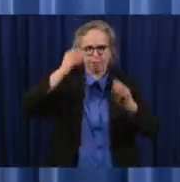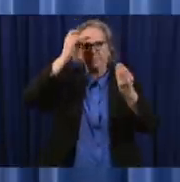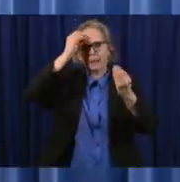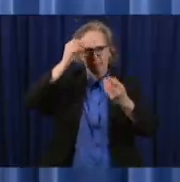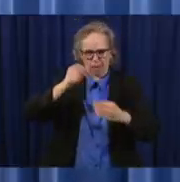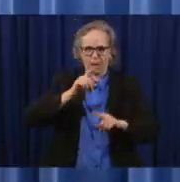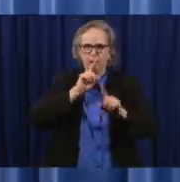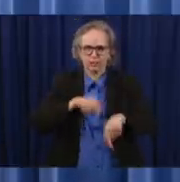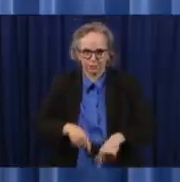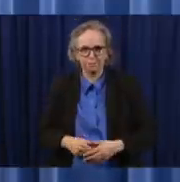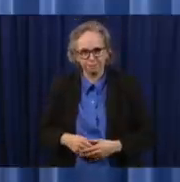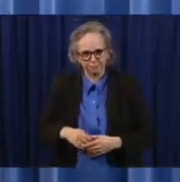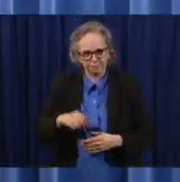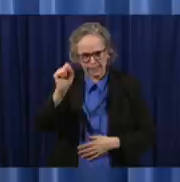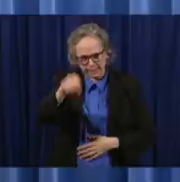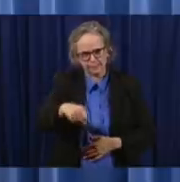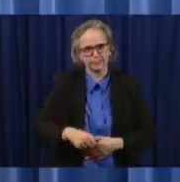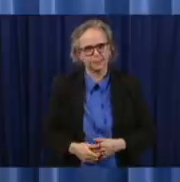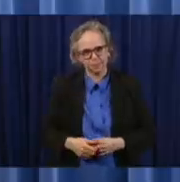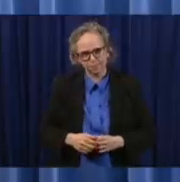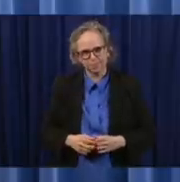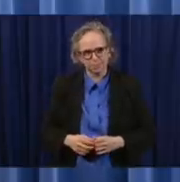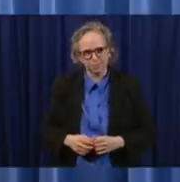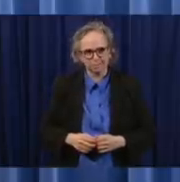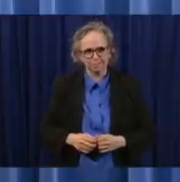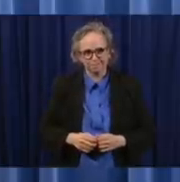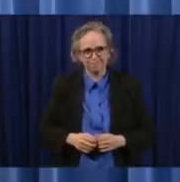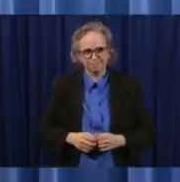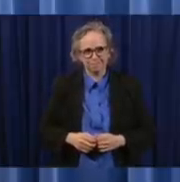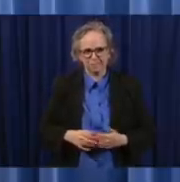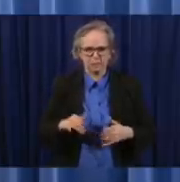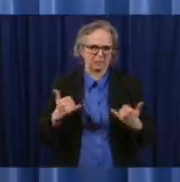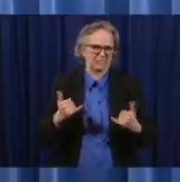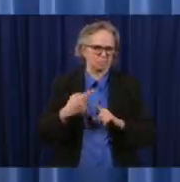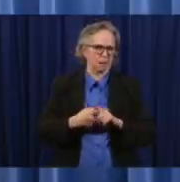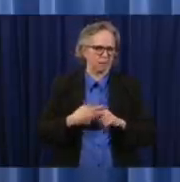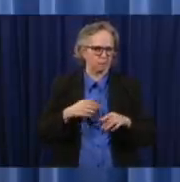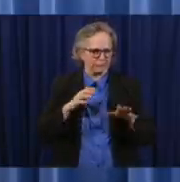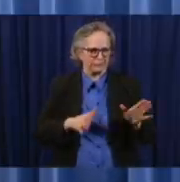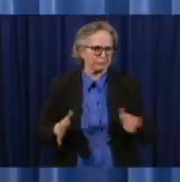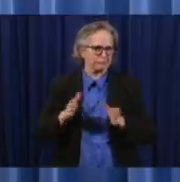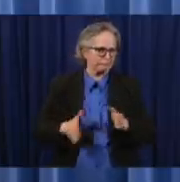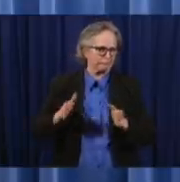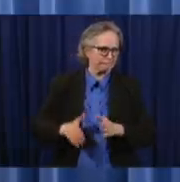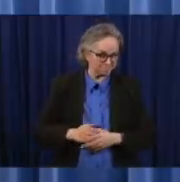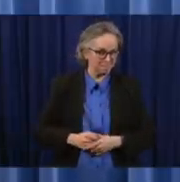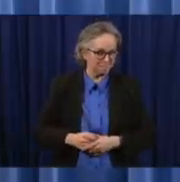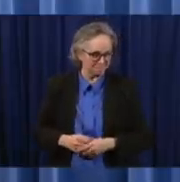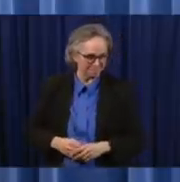that's something that is. We're working on this month. Thank you, Governor.